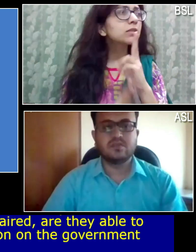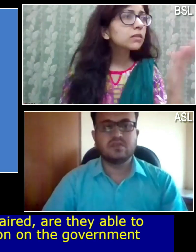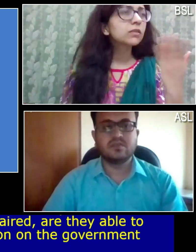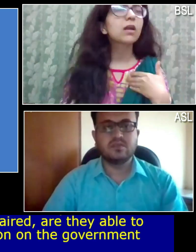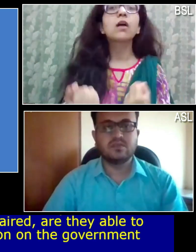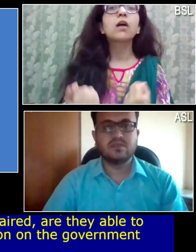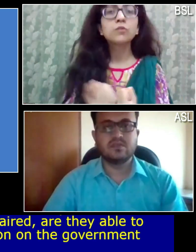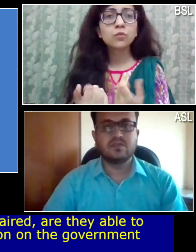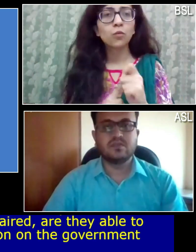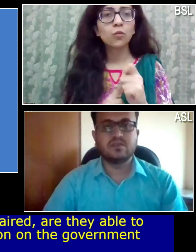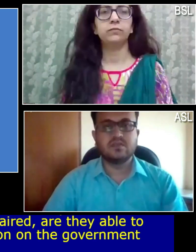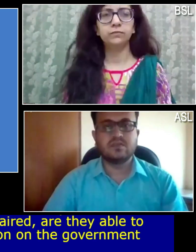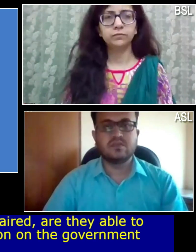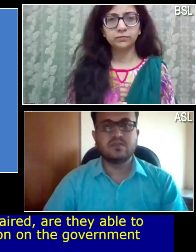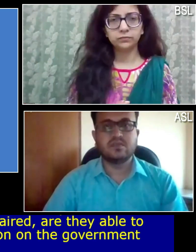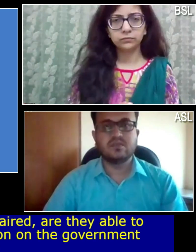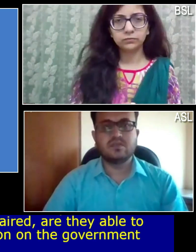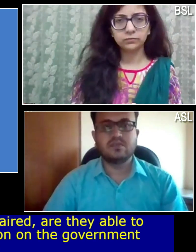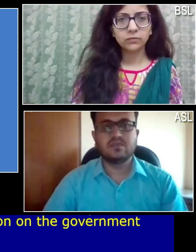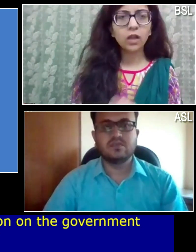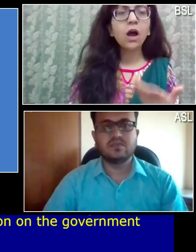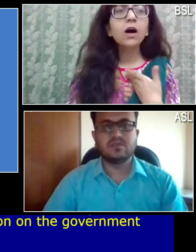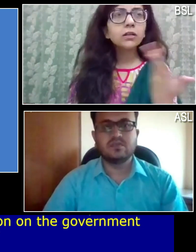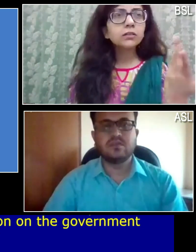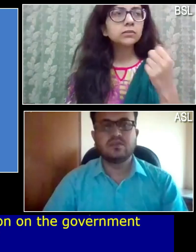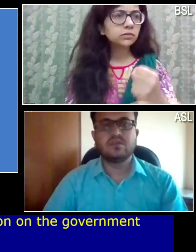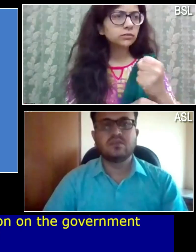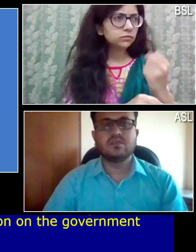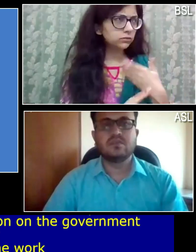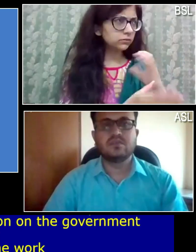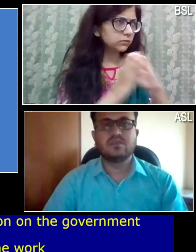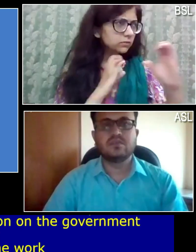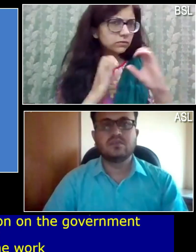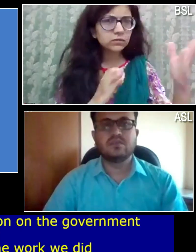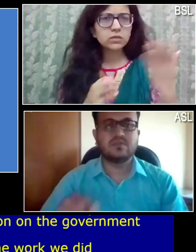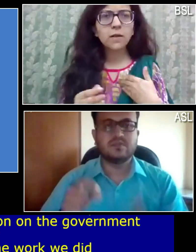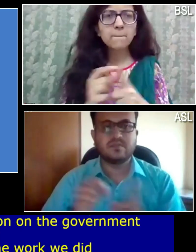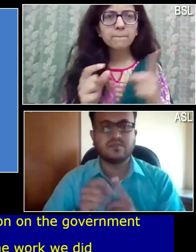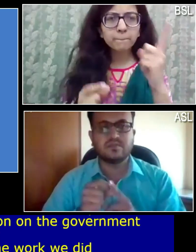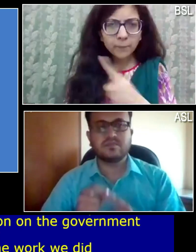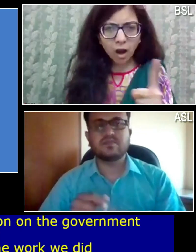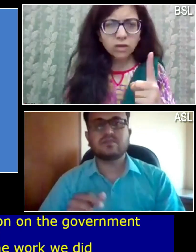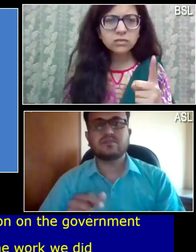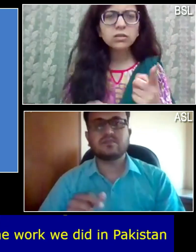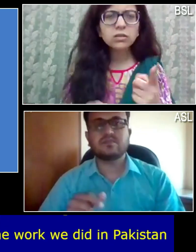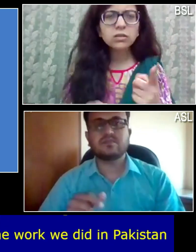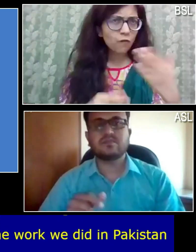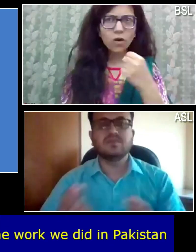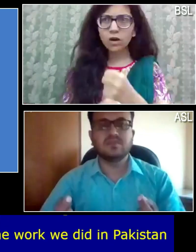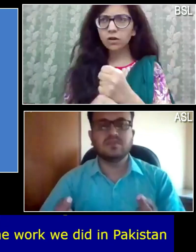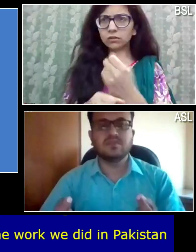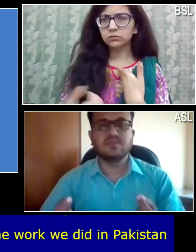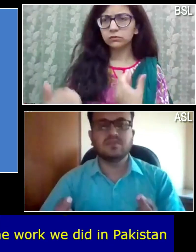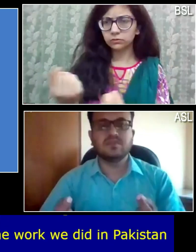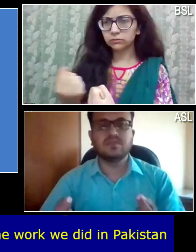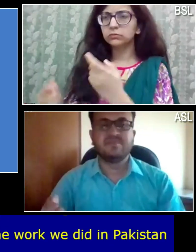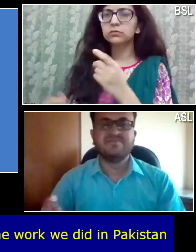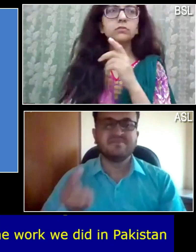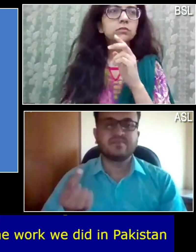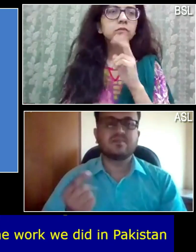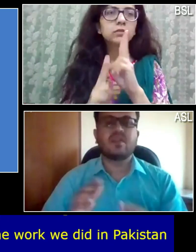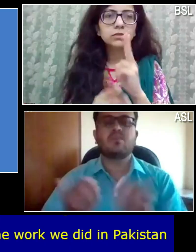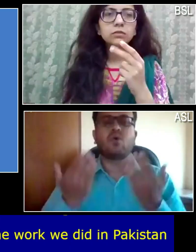So again, I would end saying that the work we did in Pakistan made us learn a lot. Lately, we did a lot of workshops. We